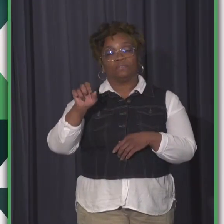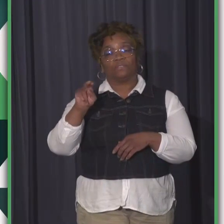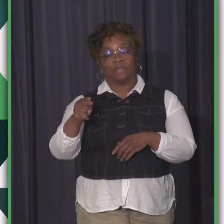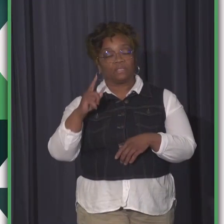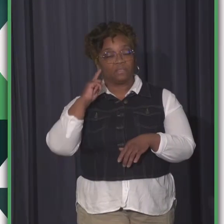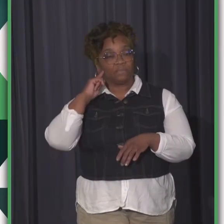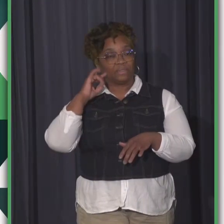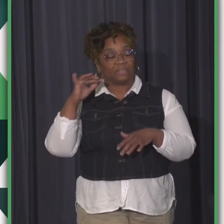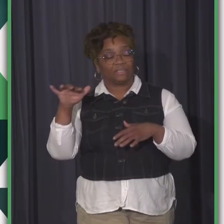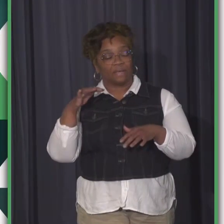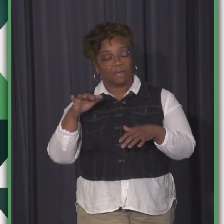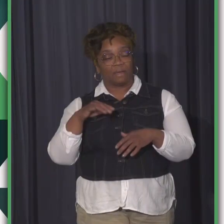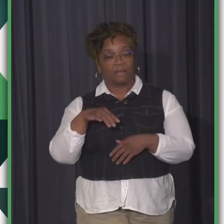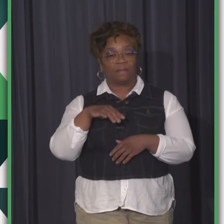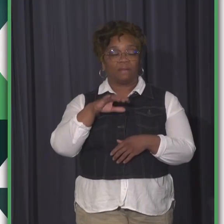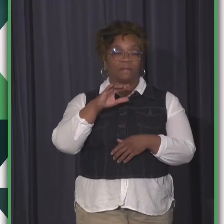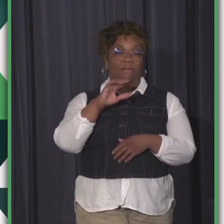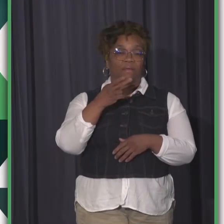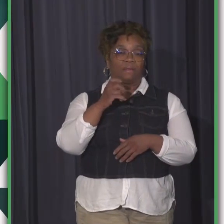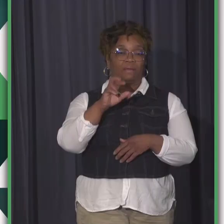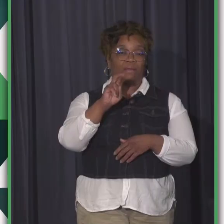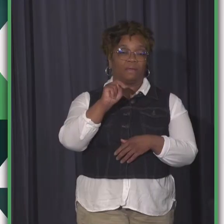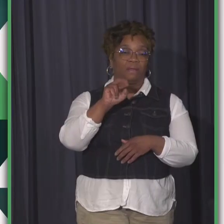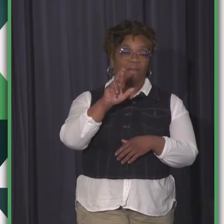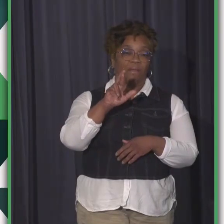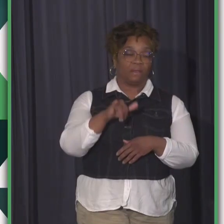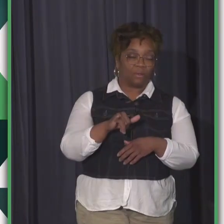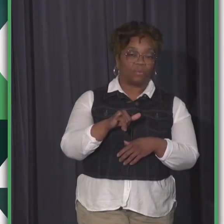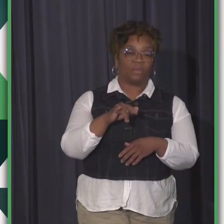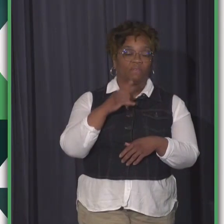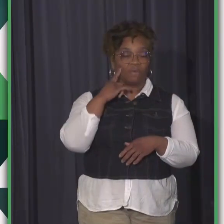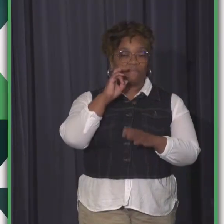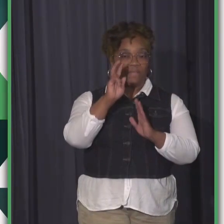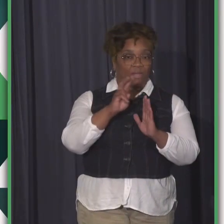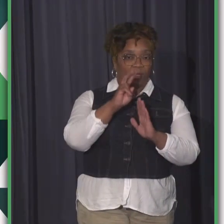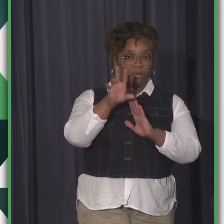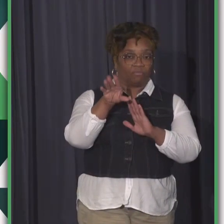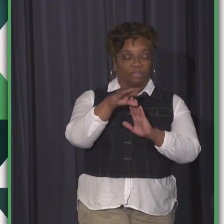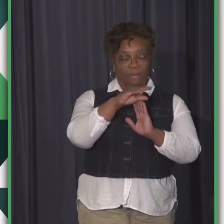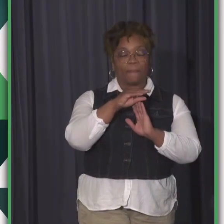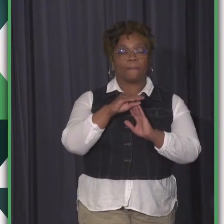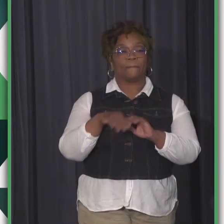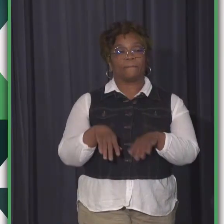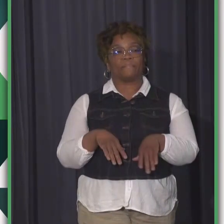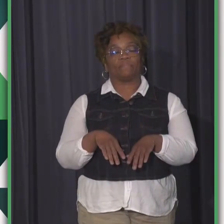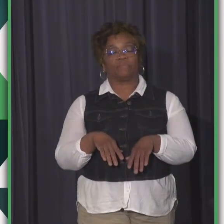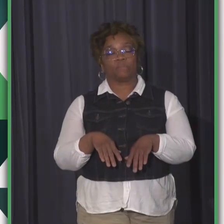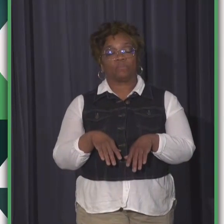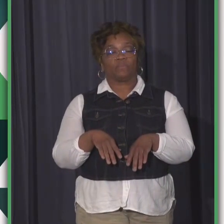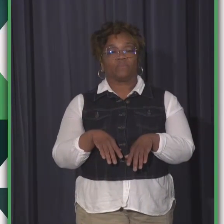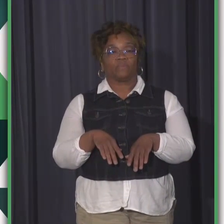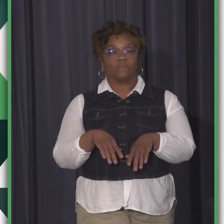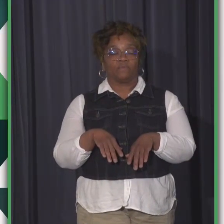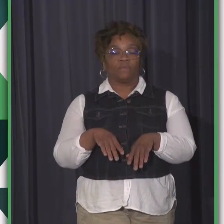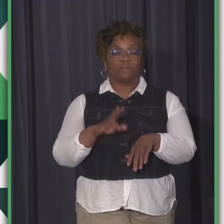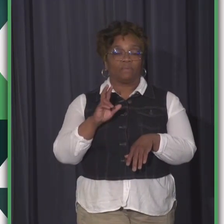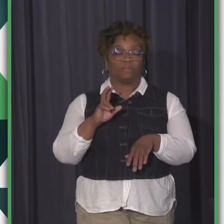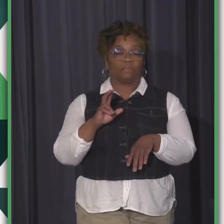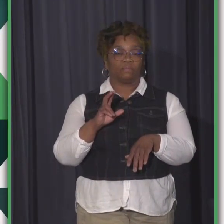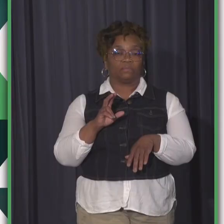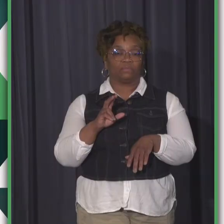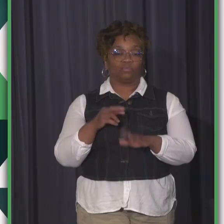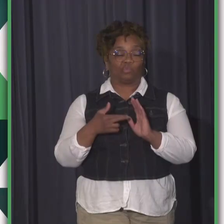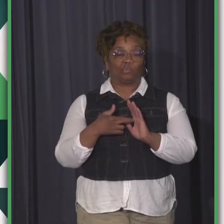Media Services Video. Elected officials or representatives signed in at this time are Marie Overall for State